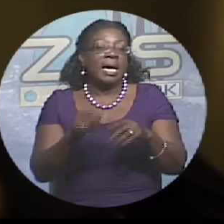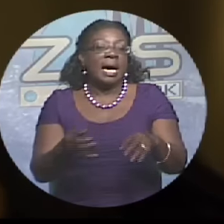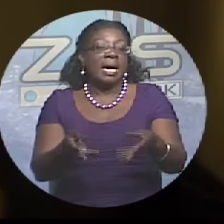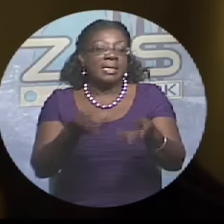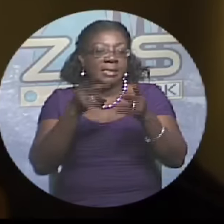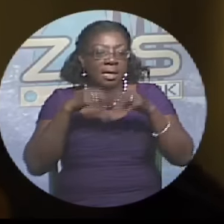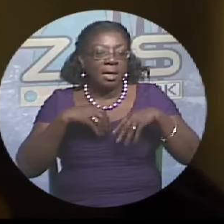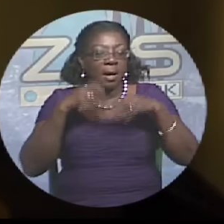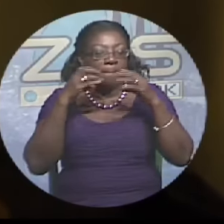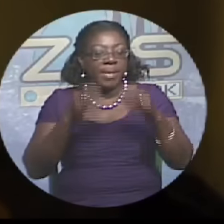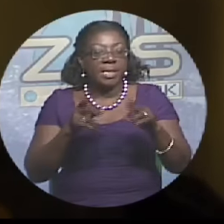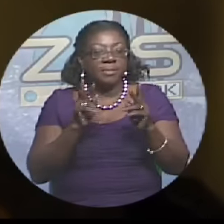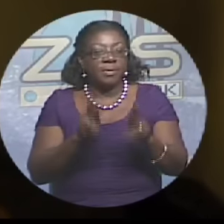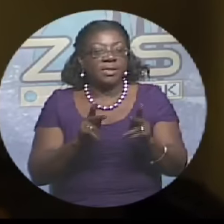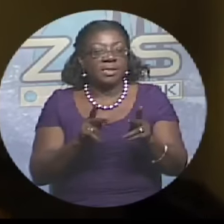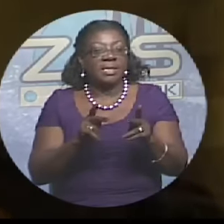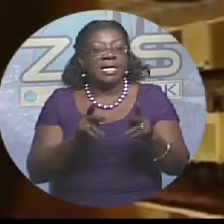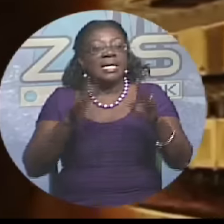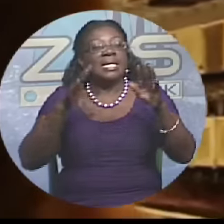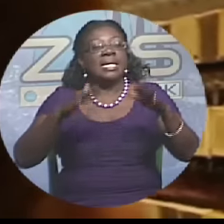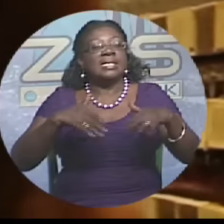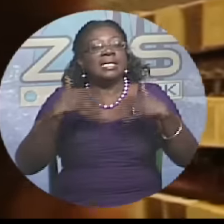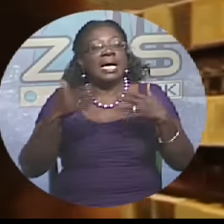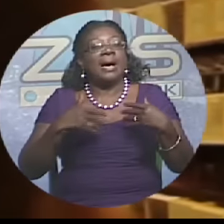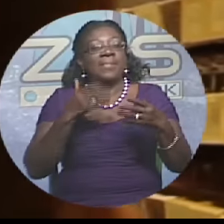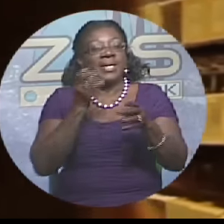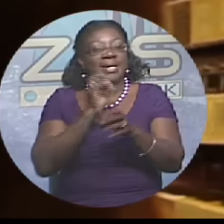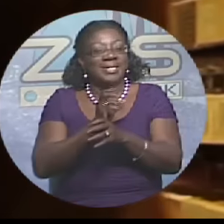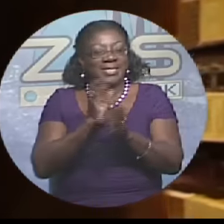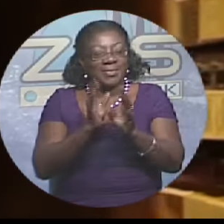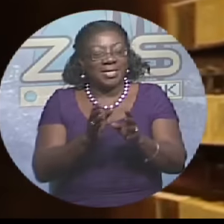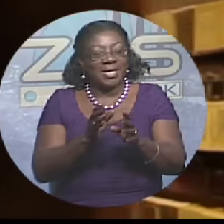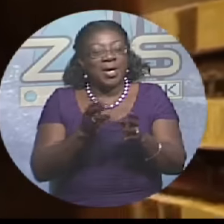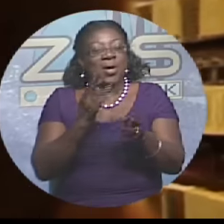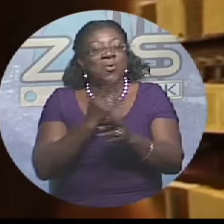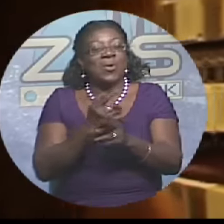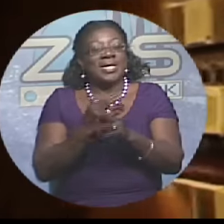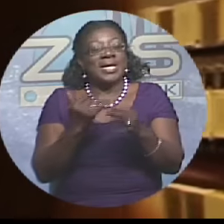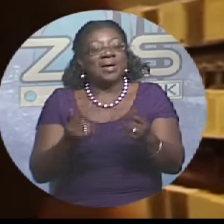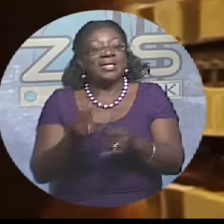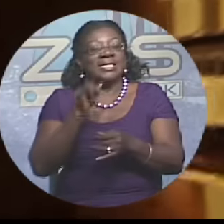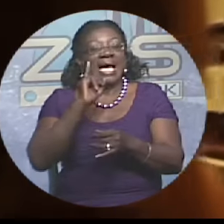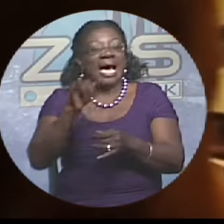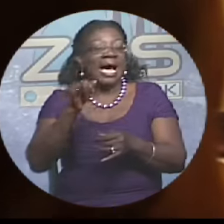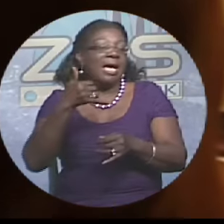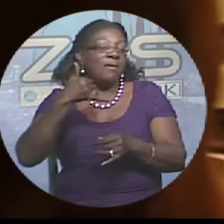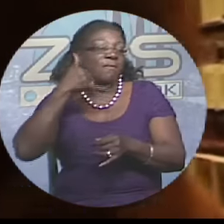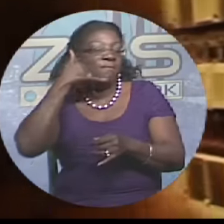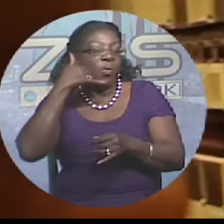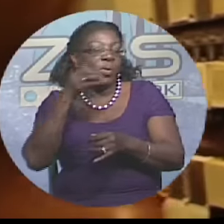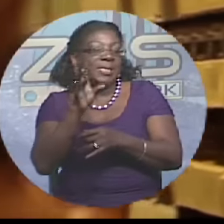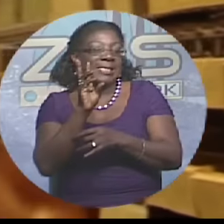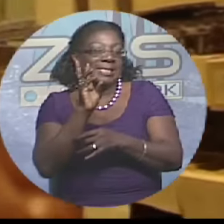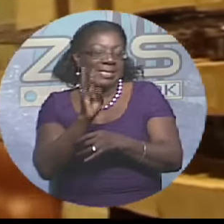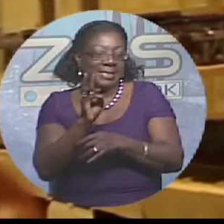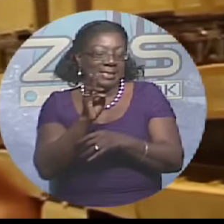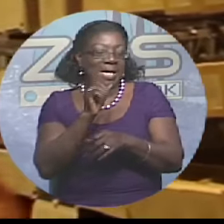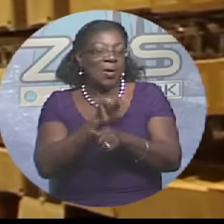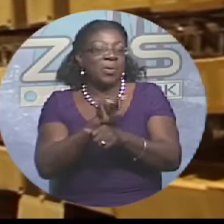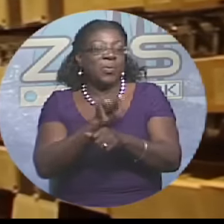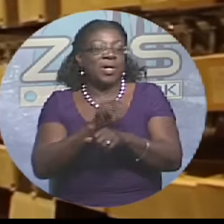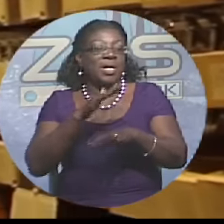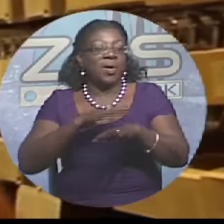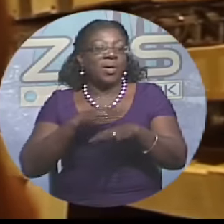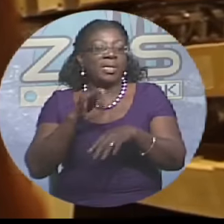he's also a satisfied customer. Right now, this is an iPhone 6. Right now, working on our LTE